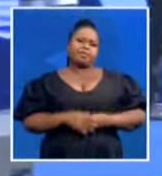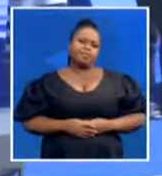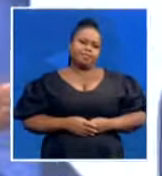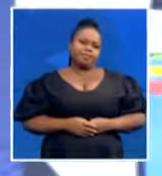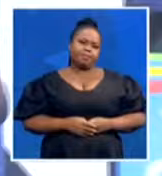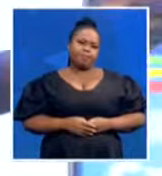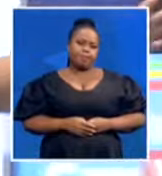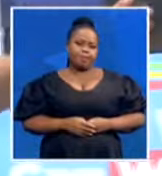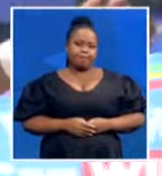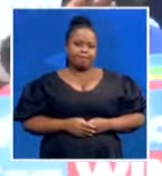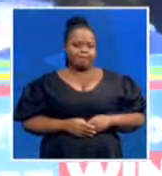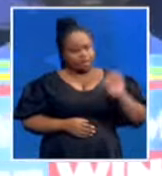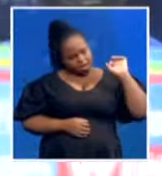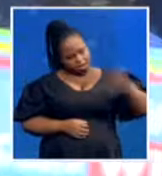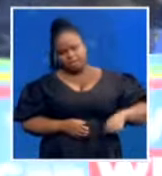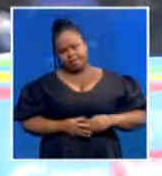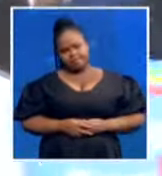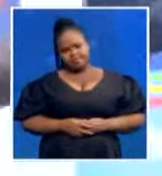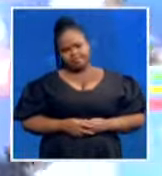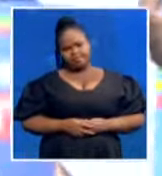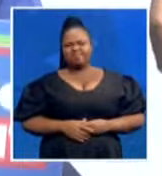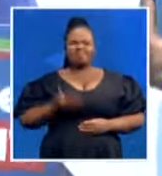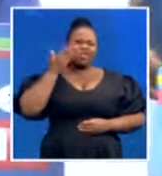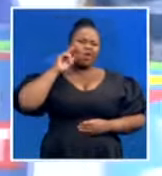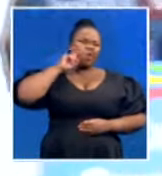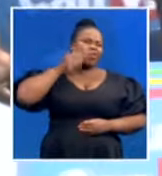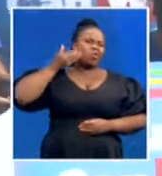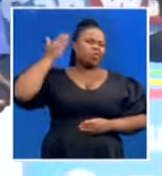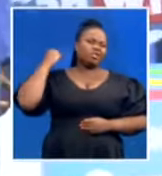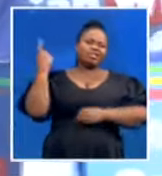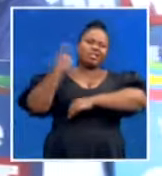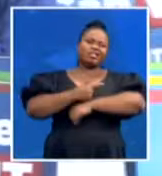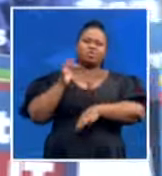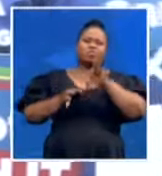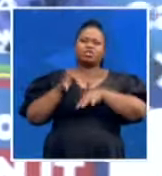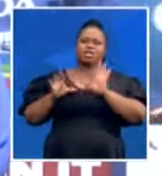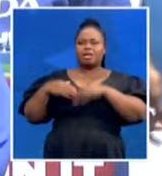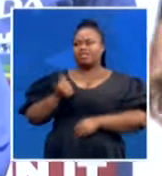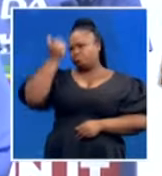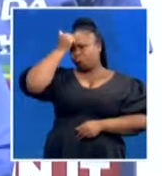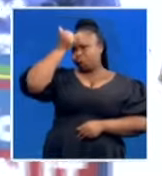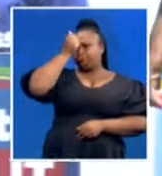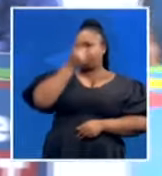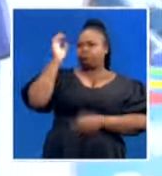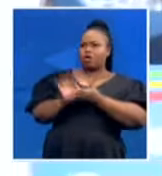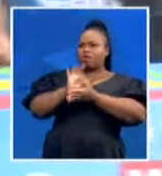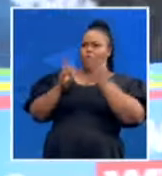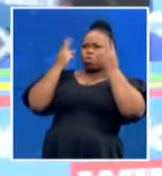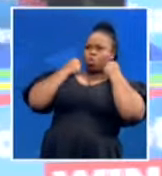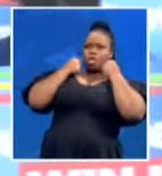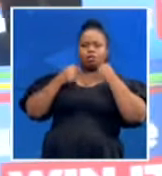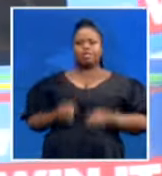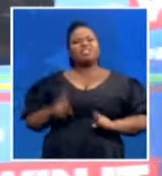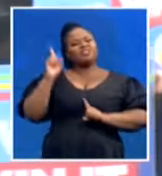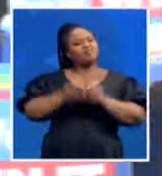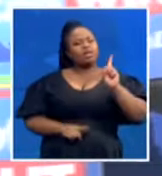Gone are the days where political parties have to fool us into voting for them, yet they fail to deliver on the promises that